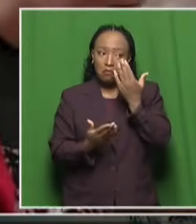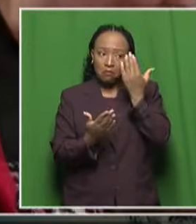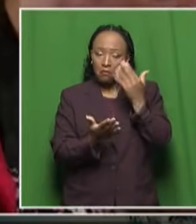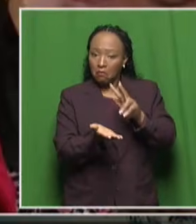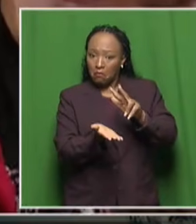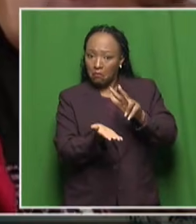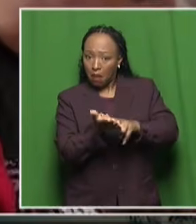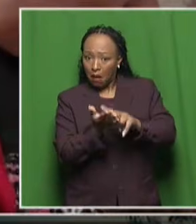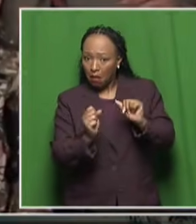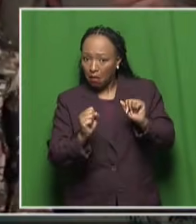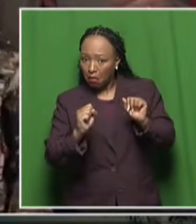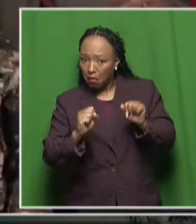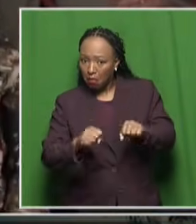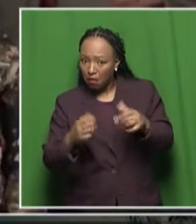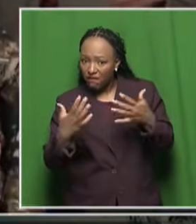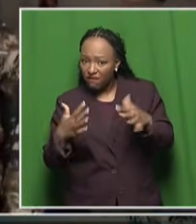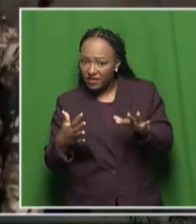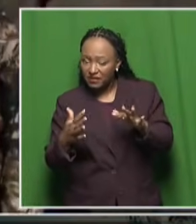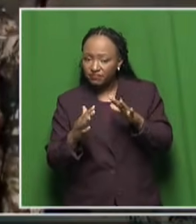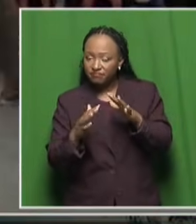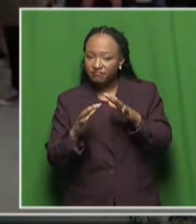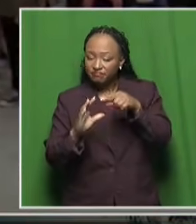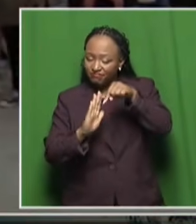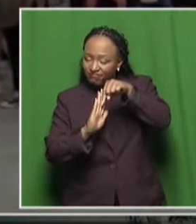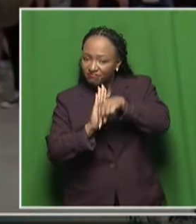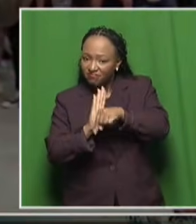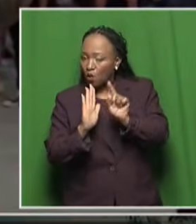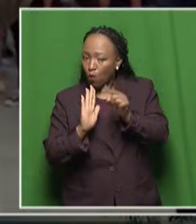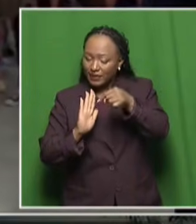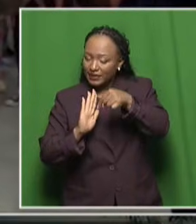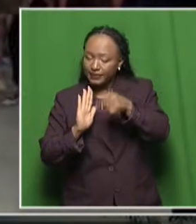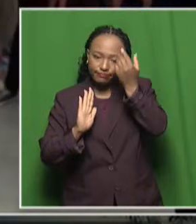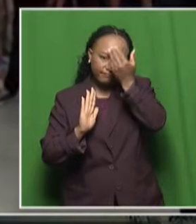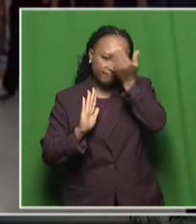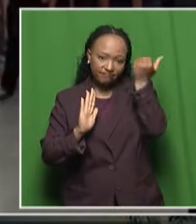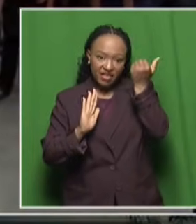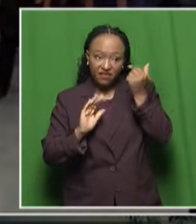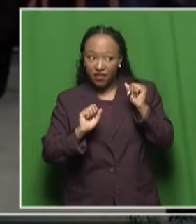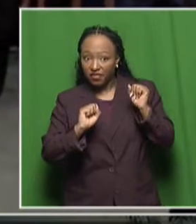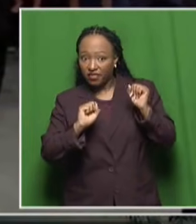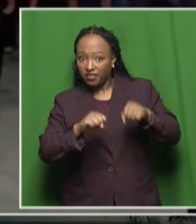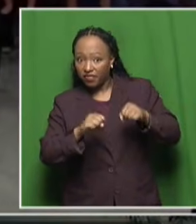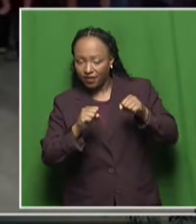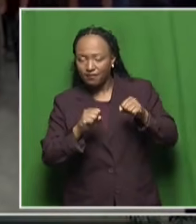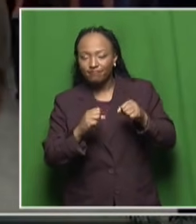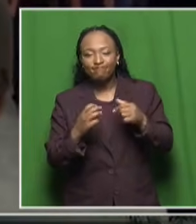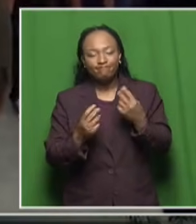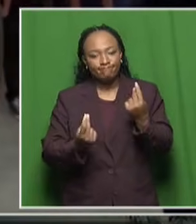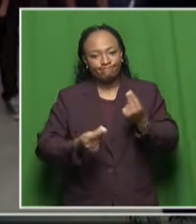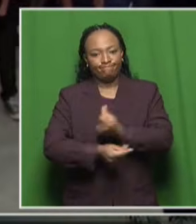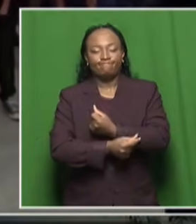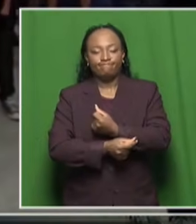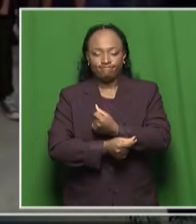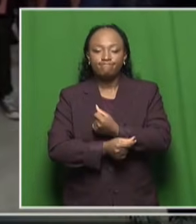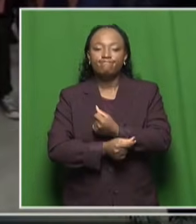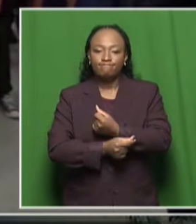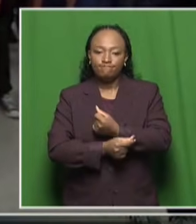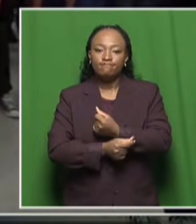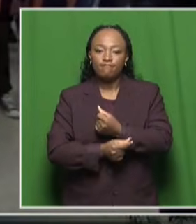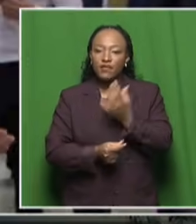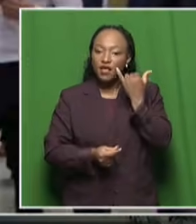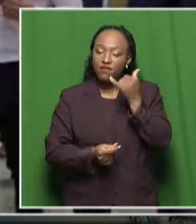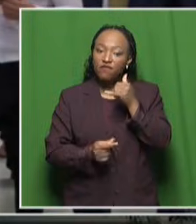given, what are the conditions, but if permission was given, it's a bit unfortunate. Now, if you read the